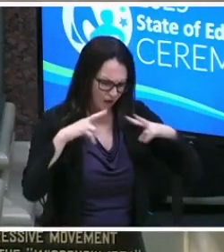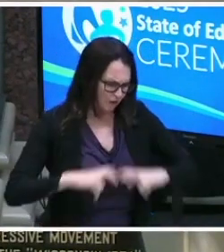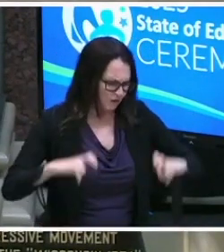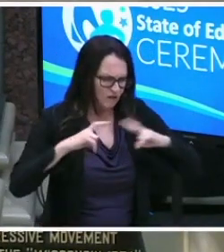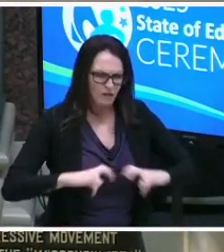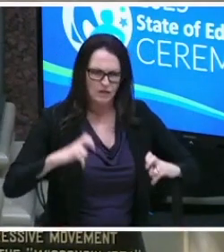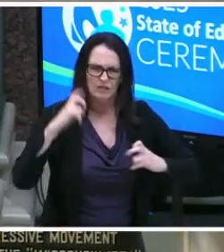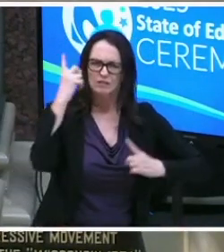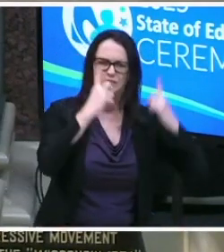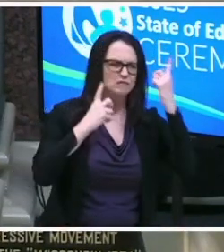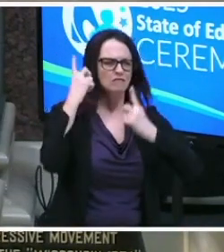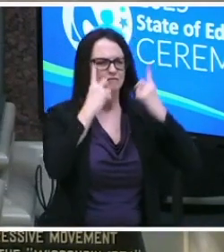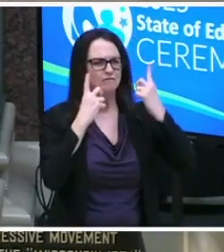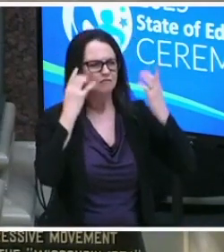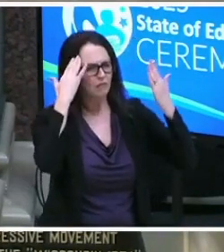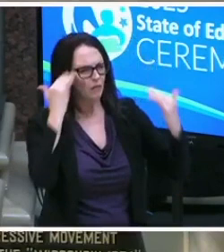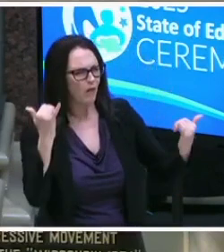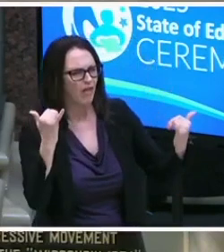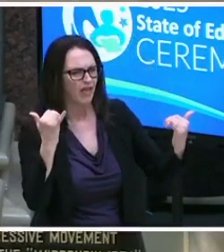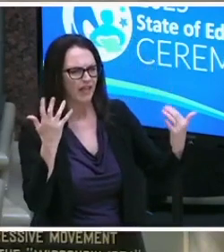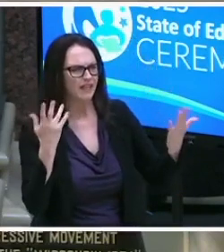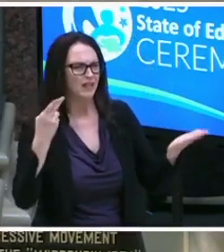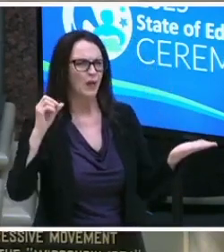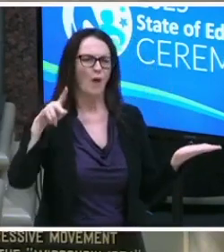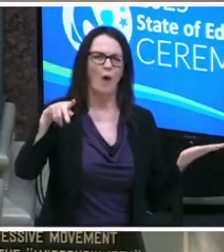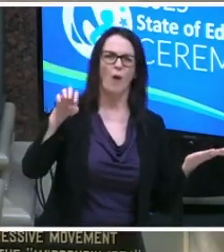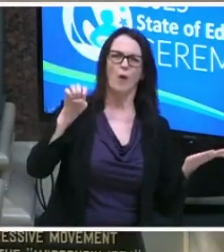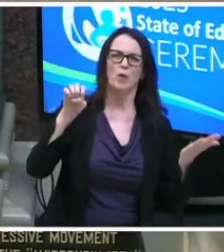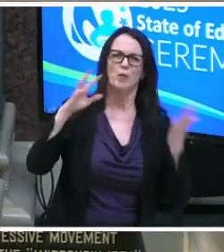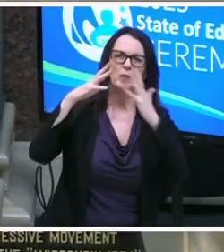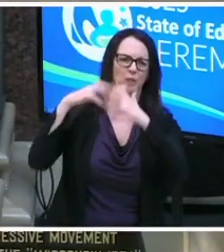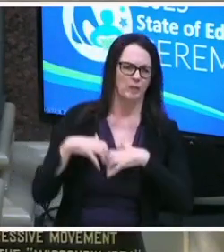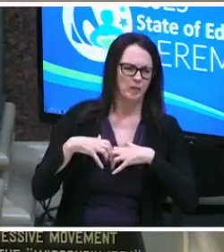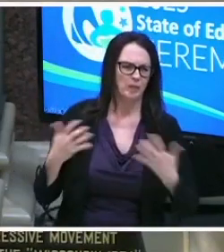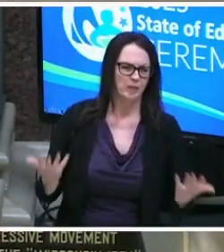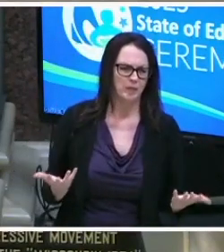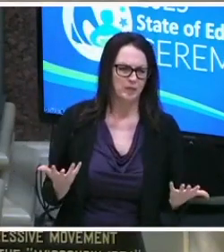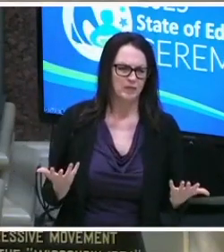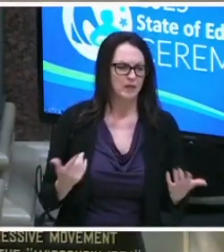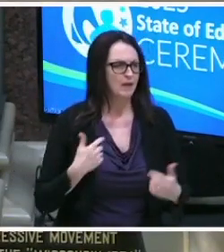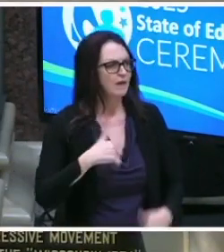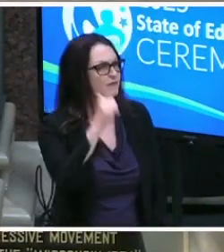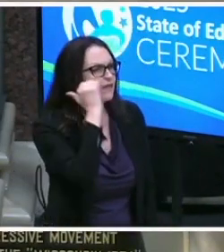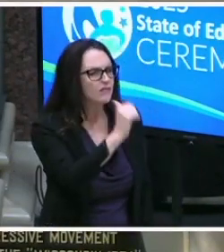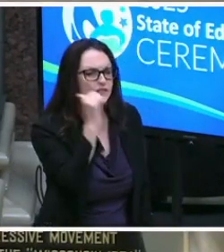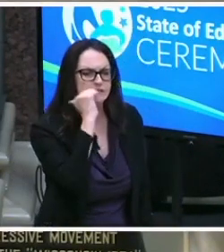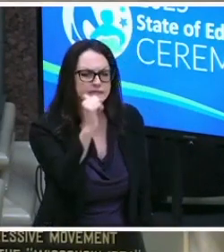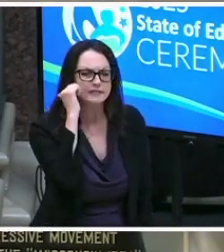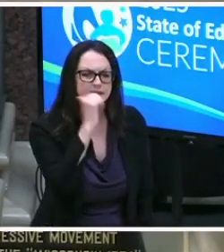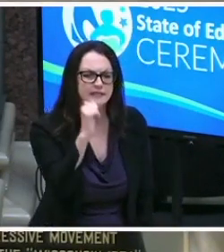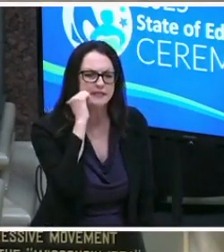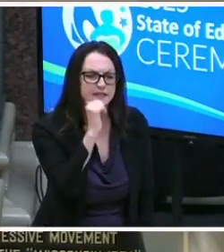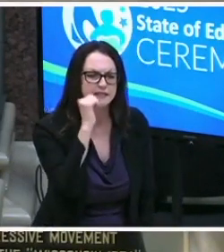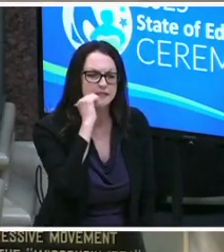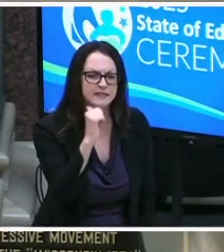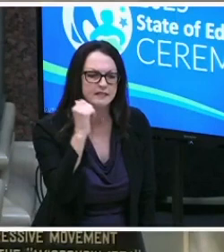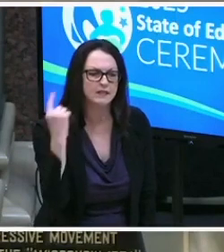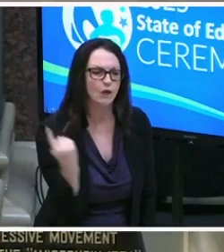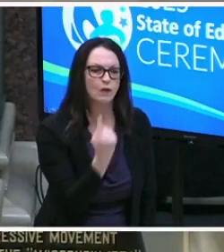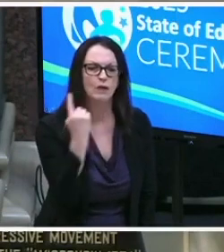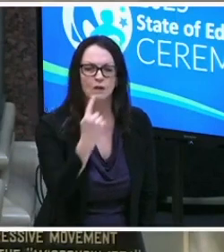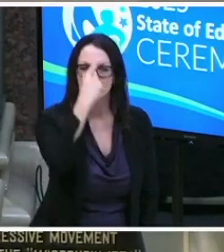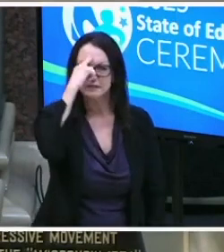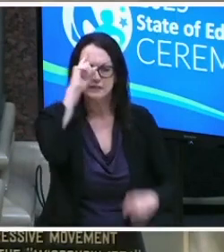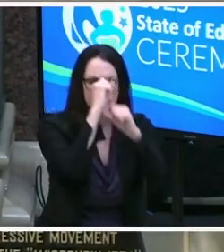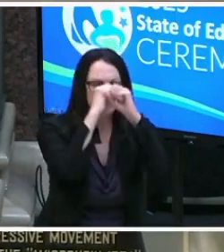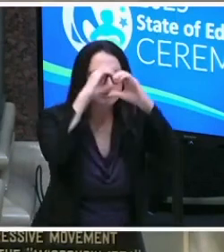with us, with you never knowing. Every day, the hope and optimism we hold becomes harder to